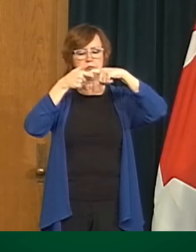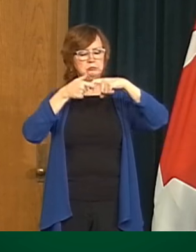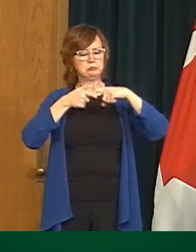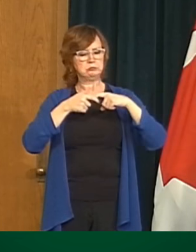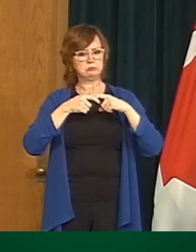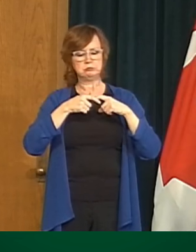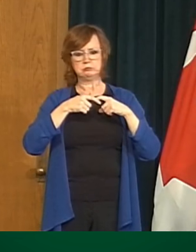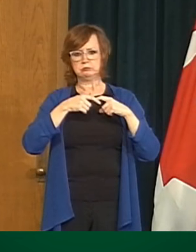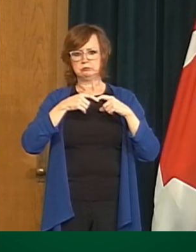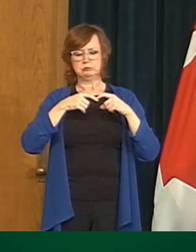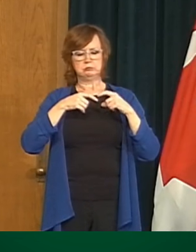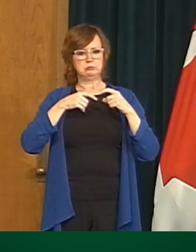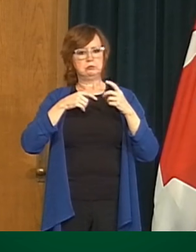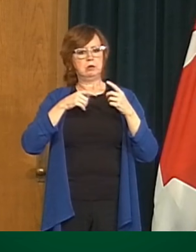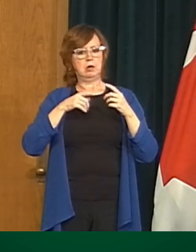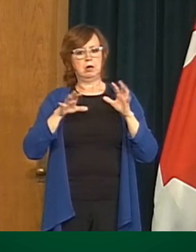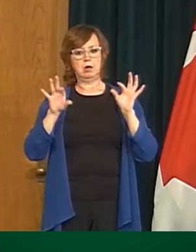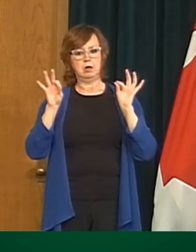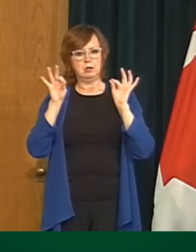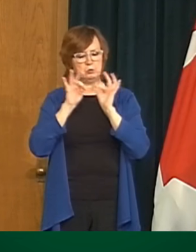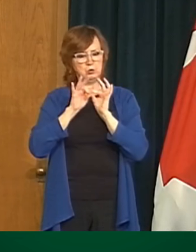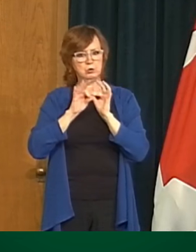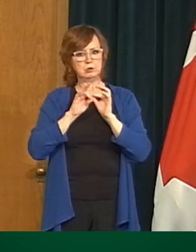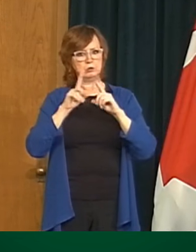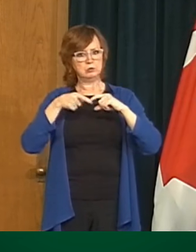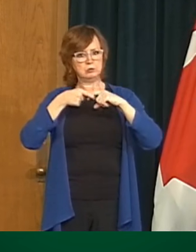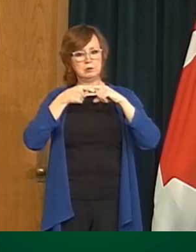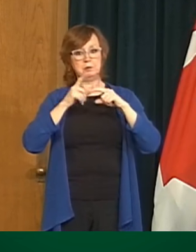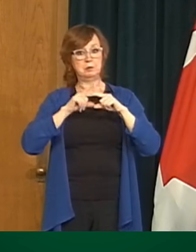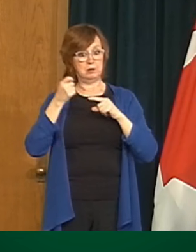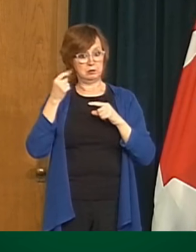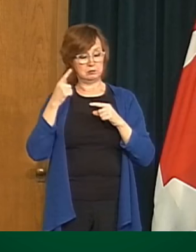important for us to table the